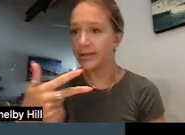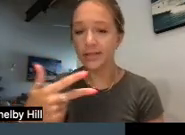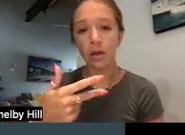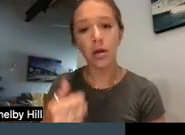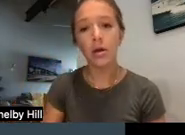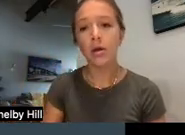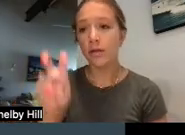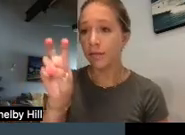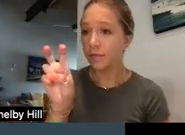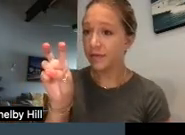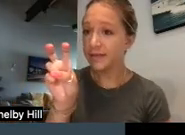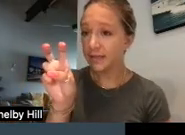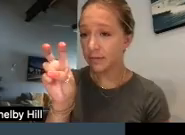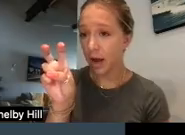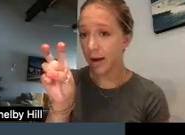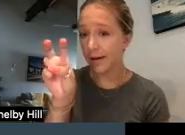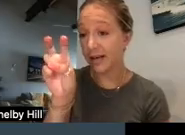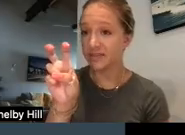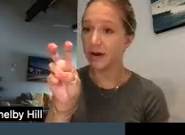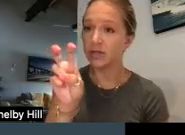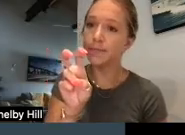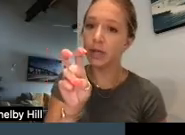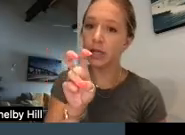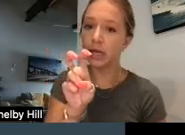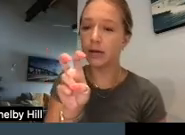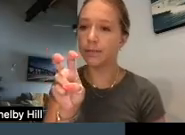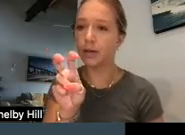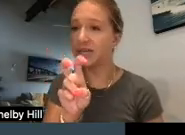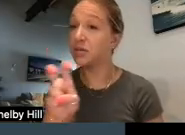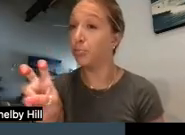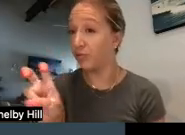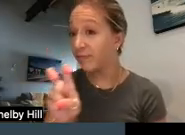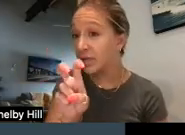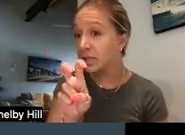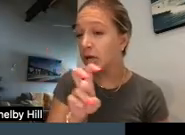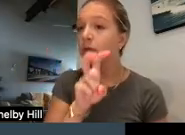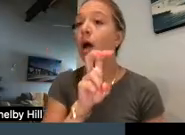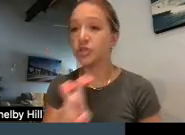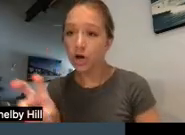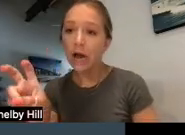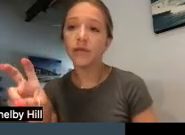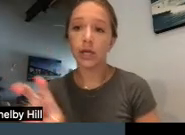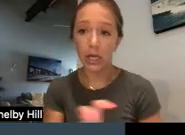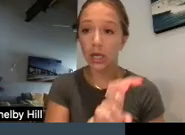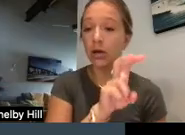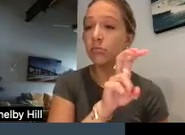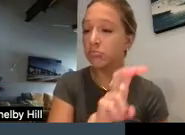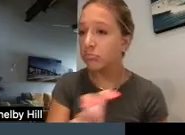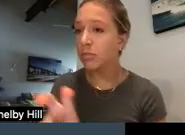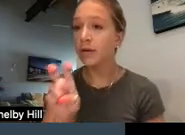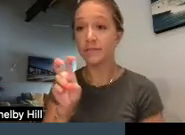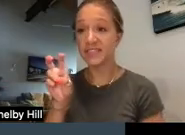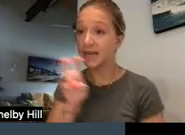motorcycle, bus. This classifier typically can apply to movement. I was